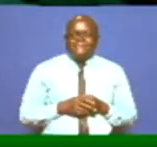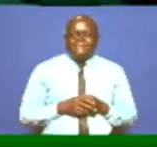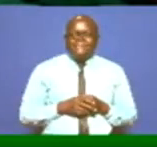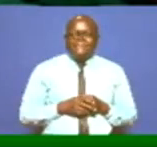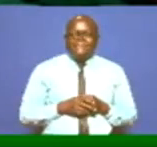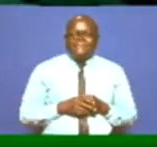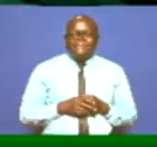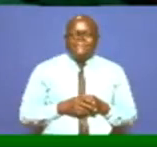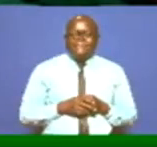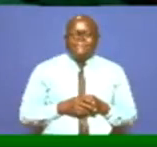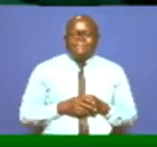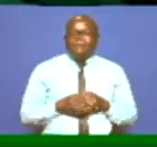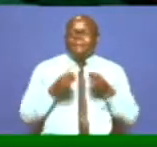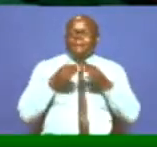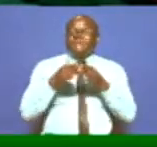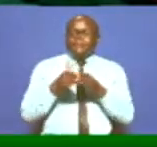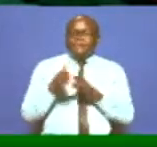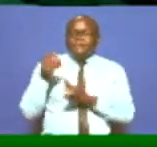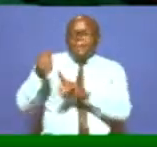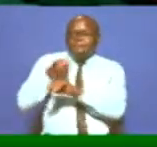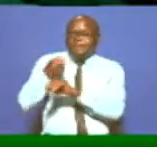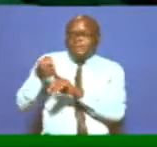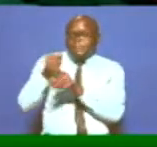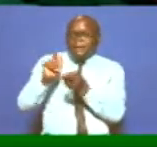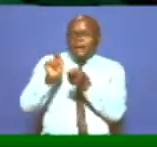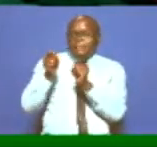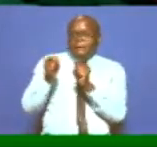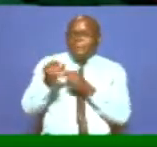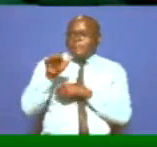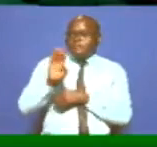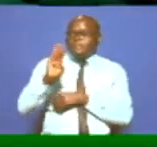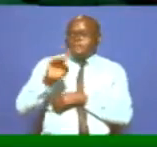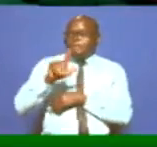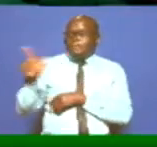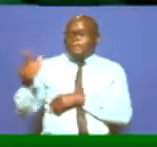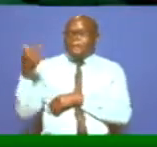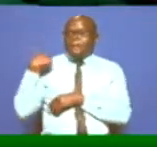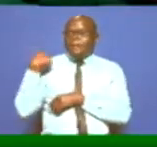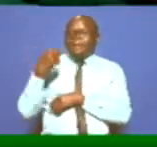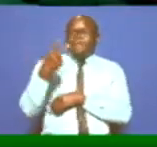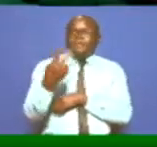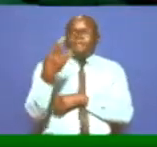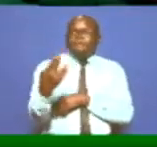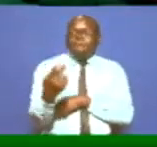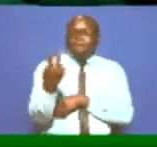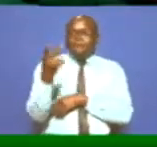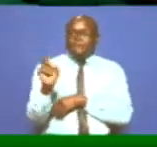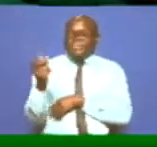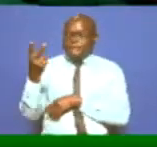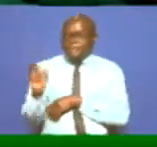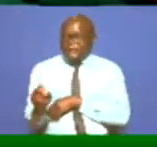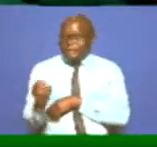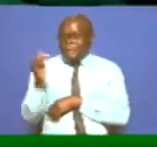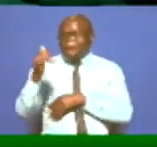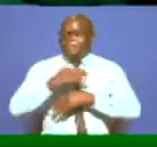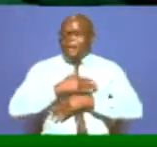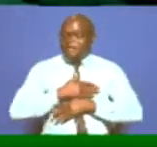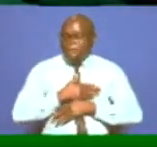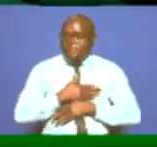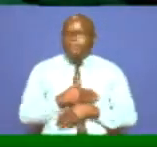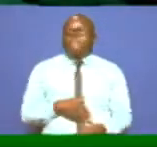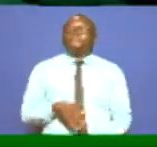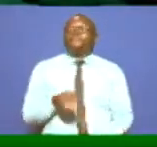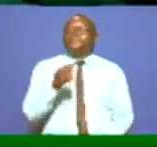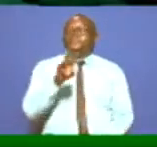The Sexual Offences Amendment Bill, Bill number 24 of 2020, by Honorable Gathoni wa